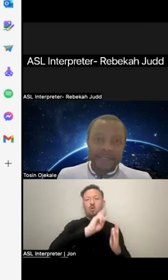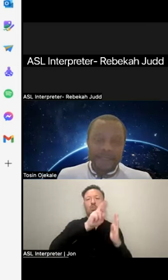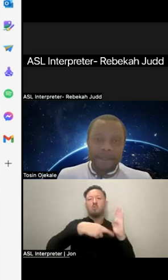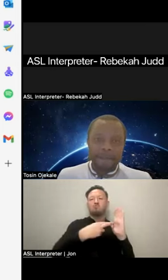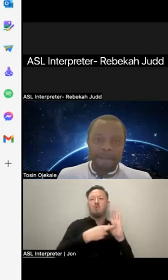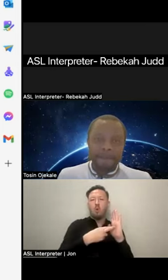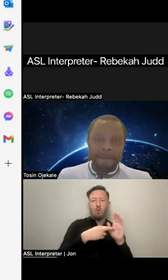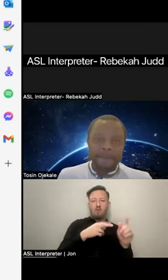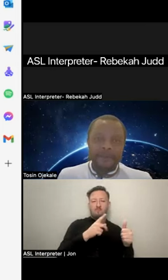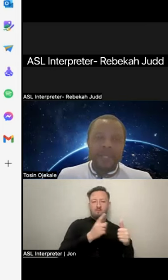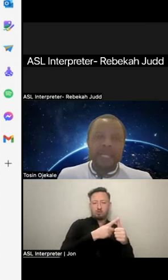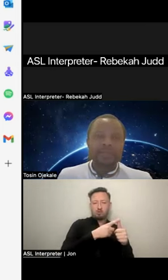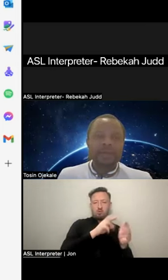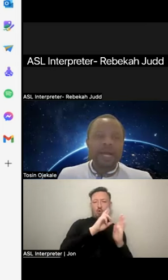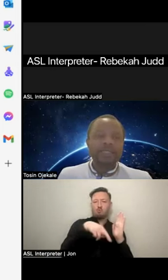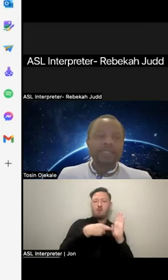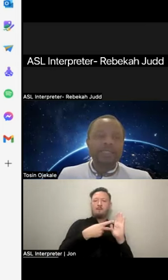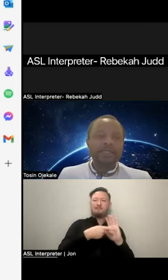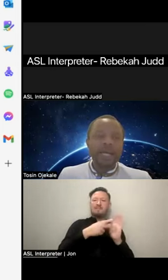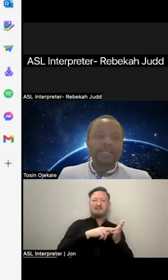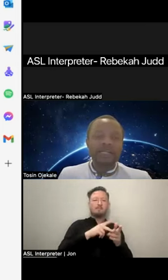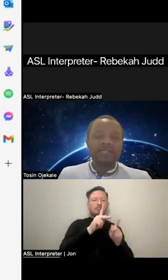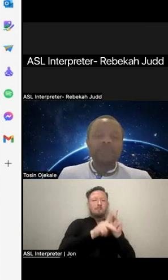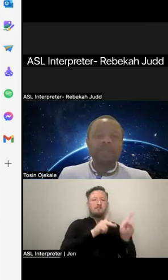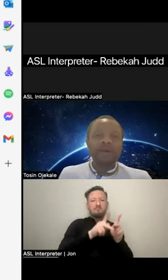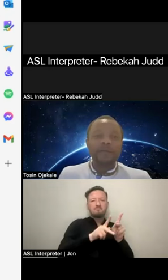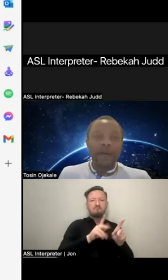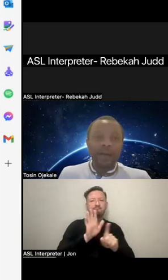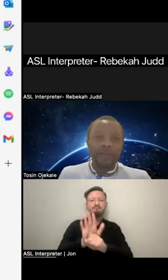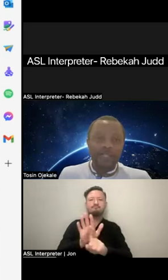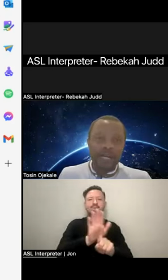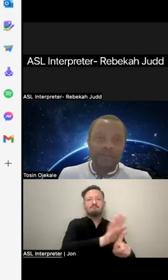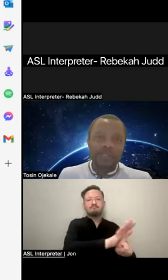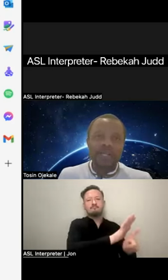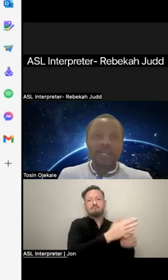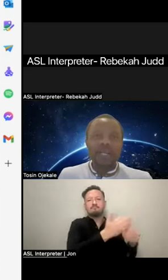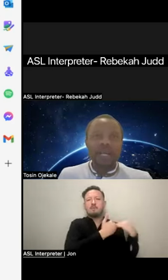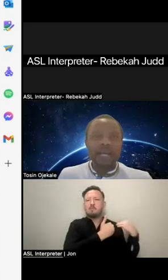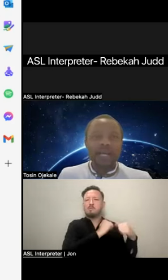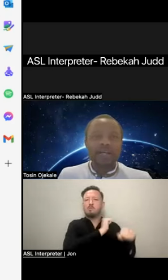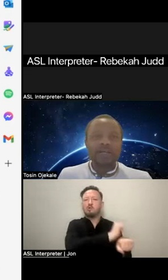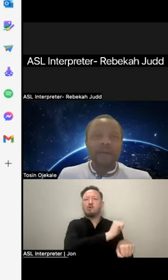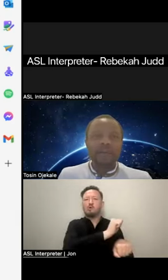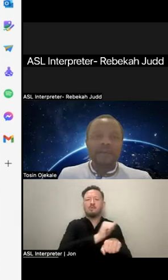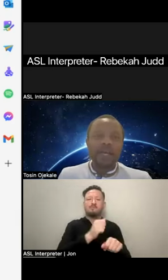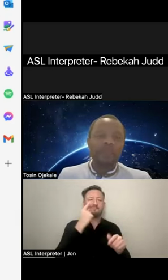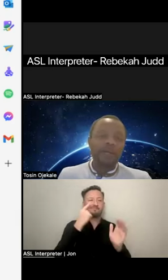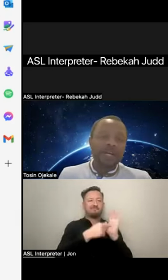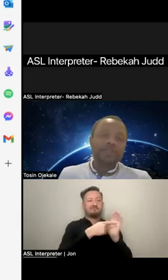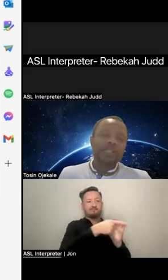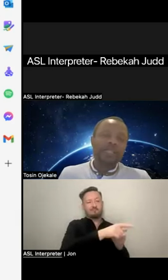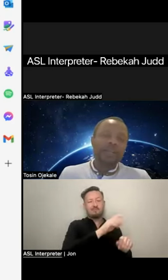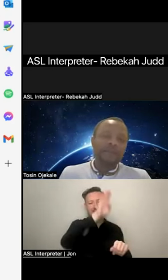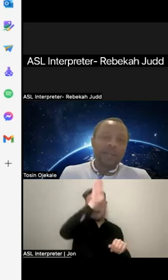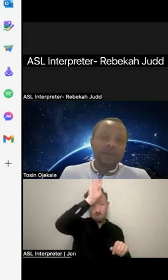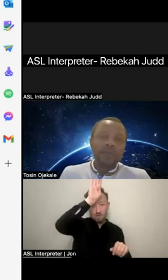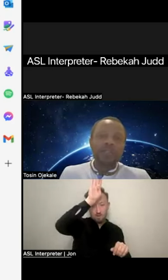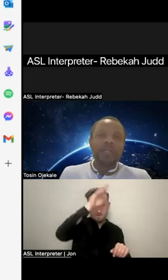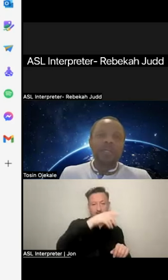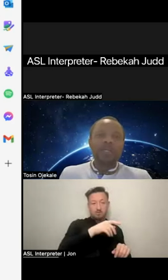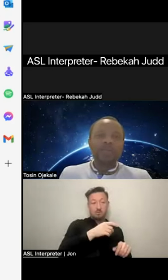communicated. Okay, remember I said something about fire marshals, having fire marshals in